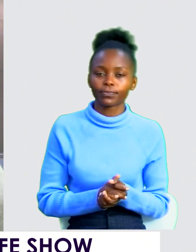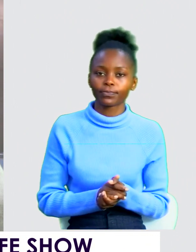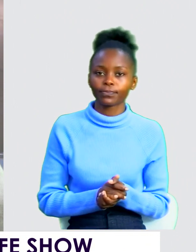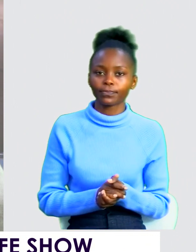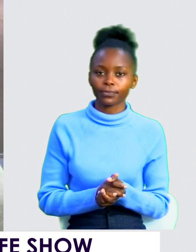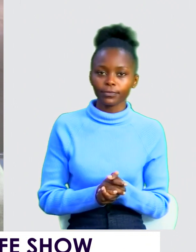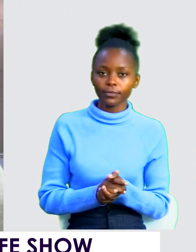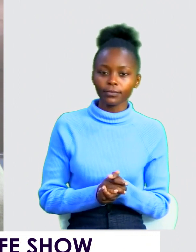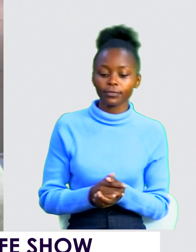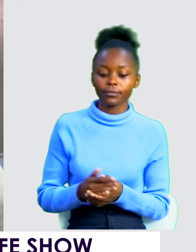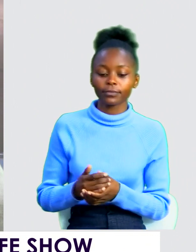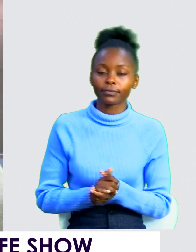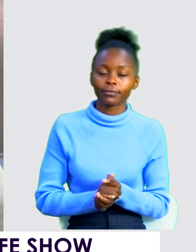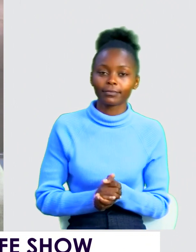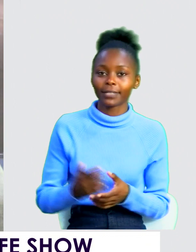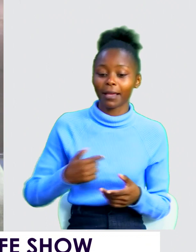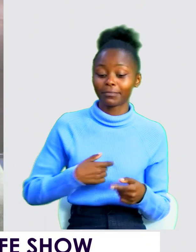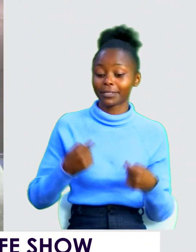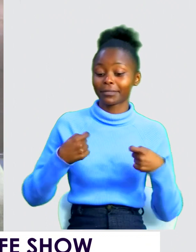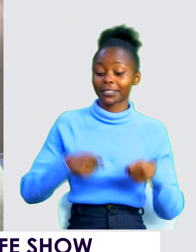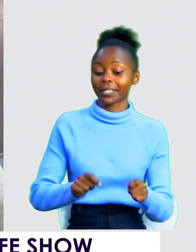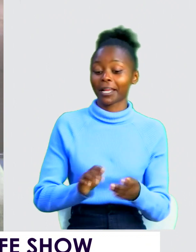I will try to be a storyteller